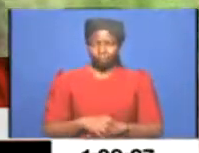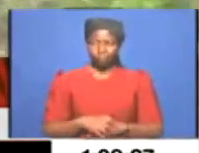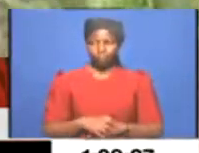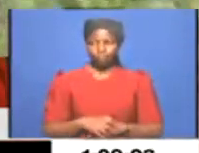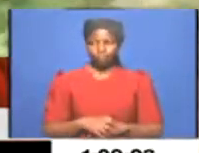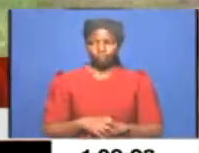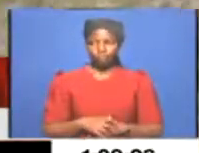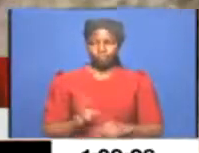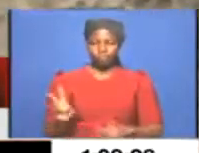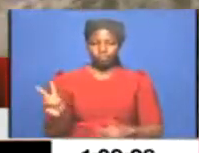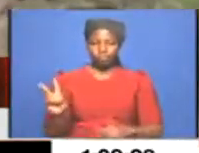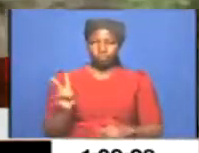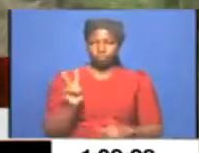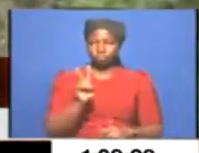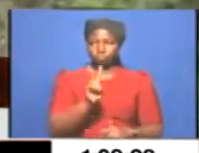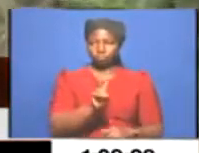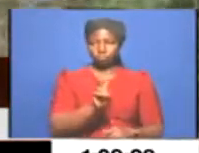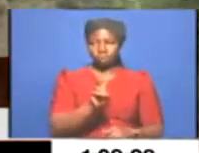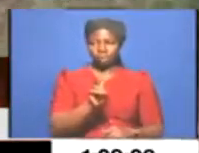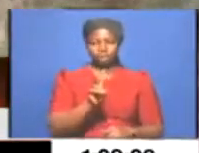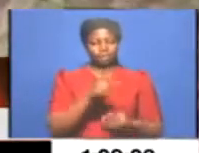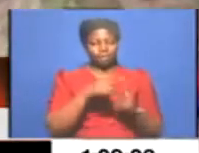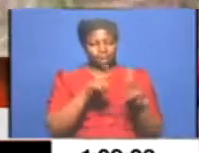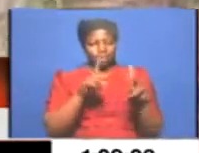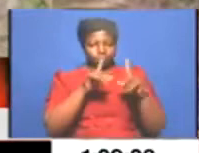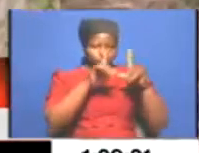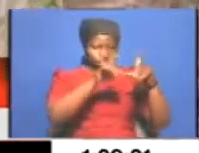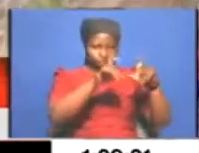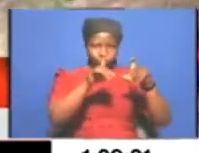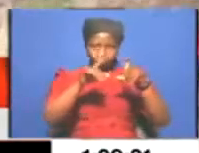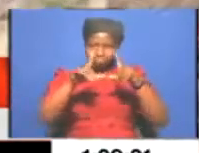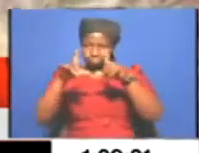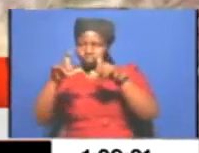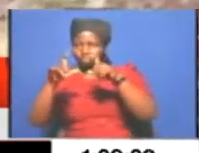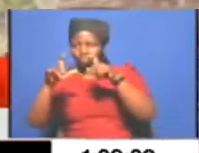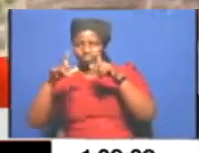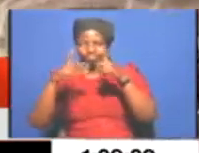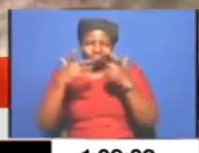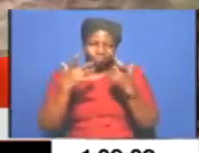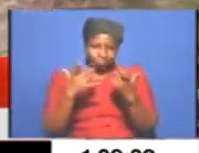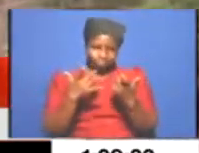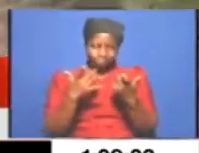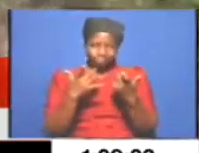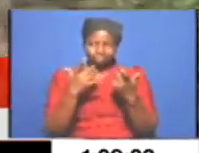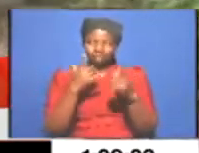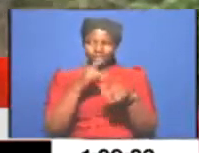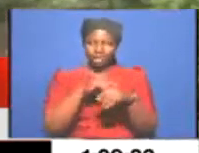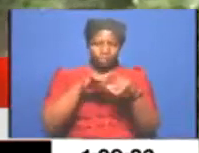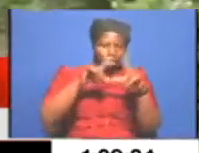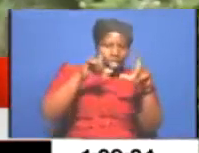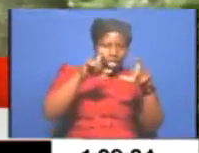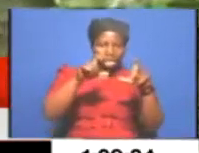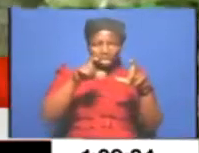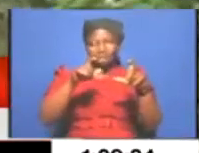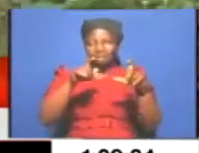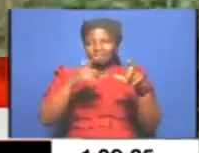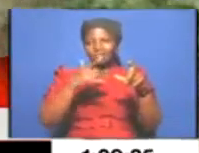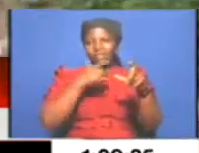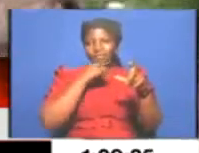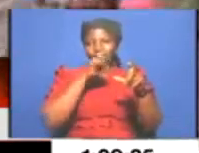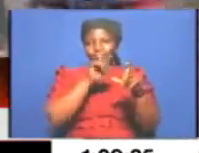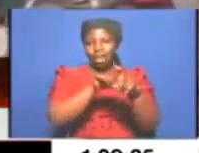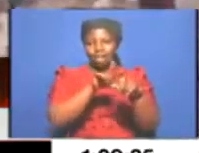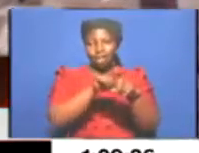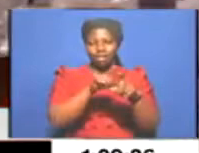wanatoka wanaenda picnic wakuja kupiga picha. Our girl akienda kuagua kwa mcho. Then the other brother kamsaidia kumshika